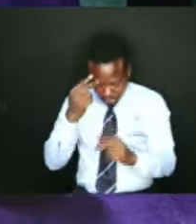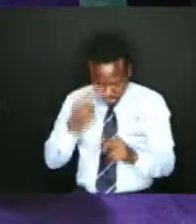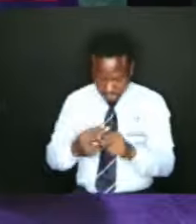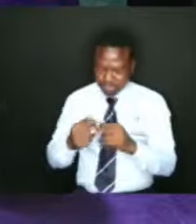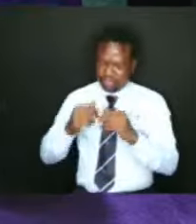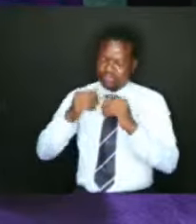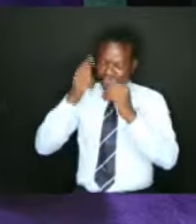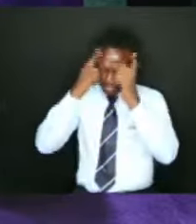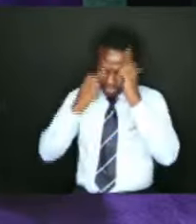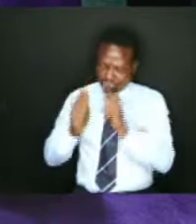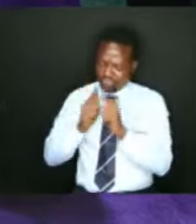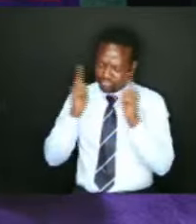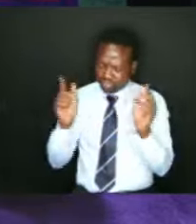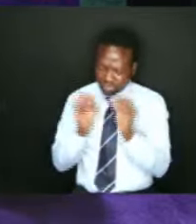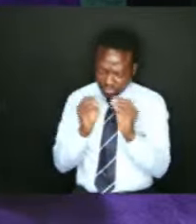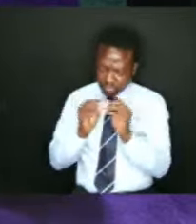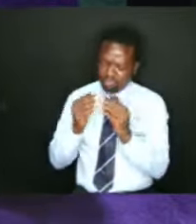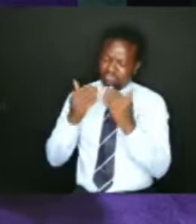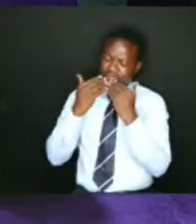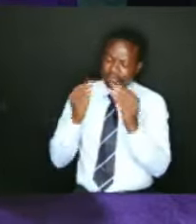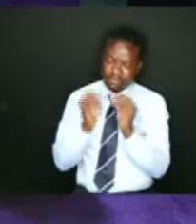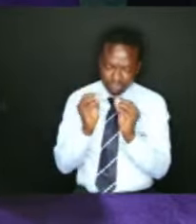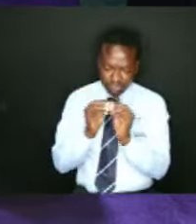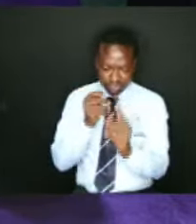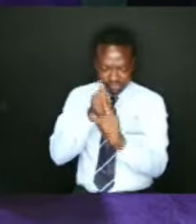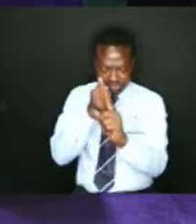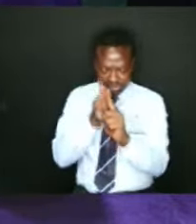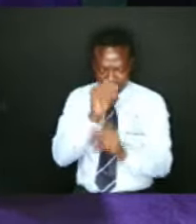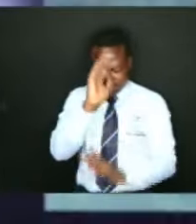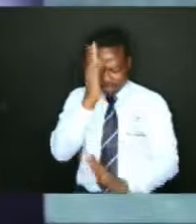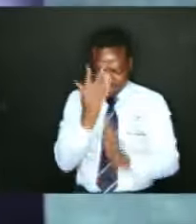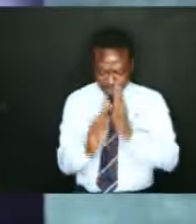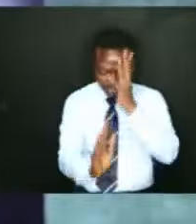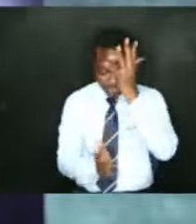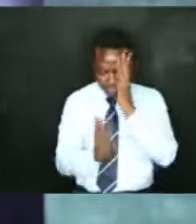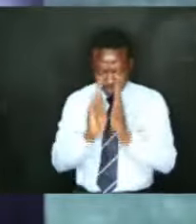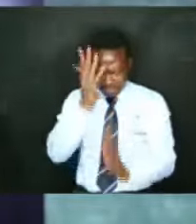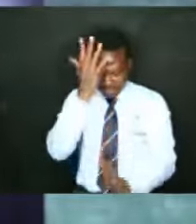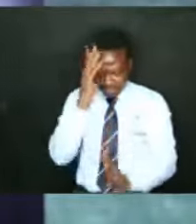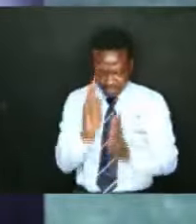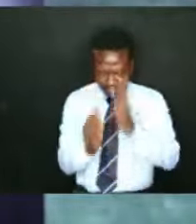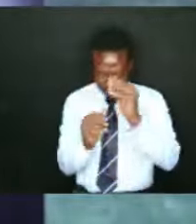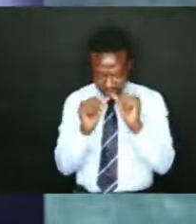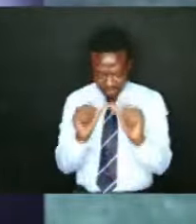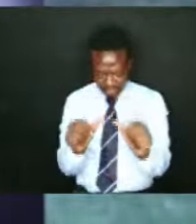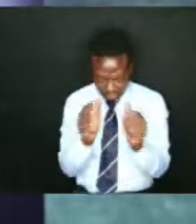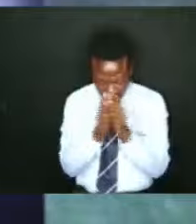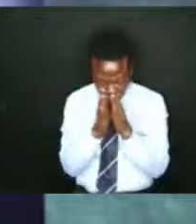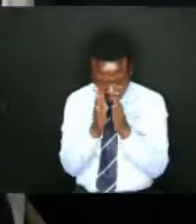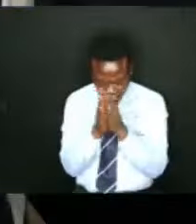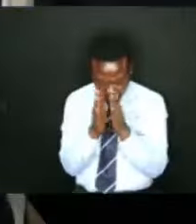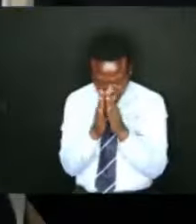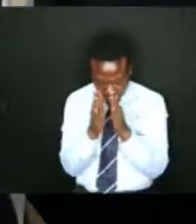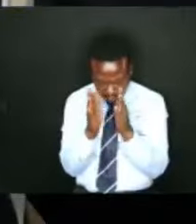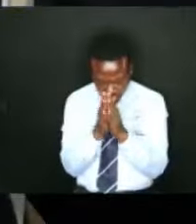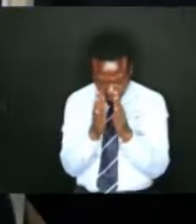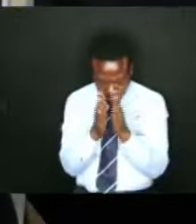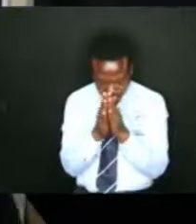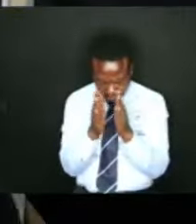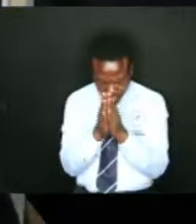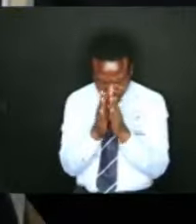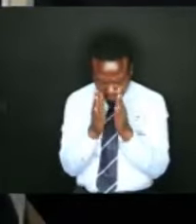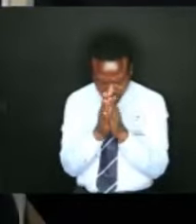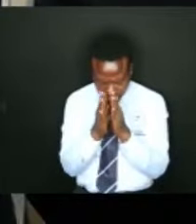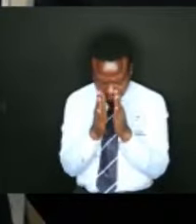and showing and demonstrating your love towards us. Thank you, God, for this awesome love, for this